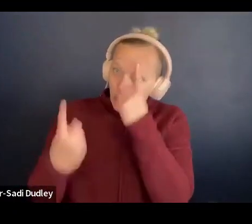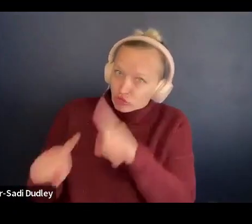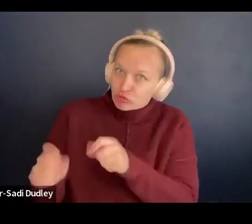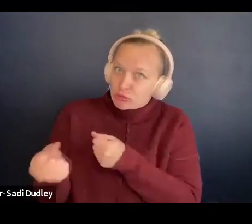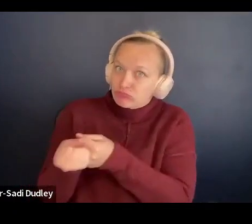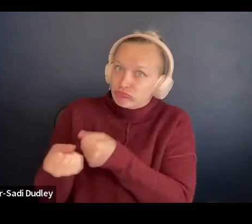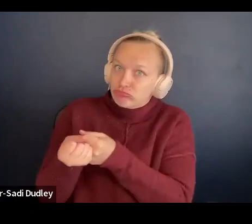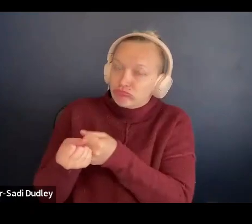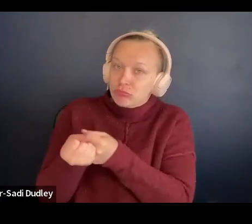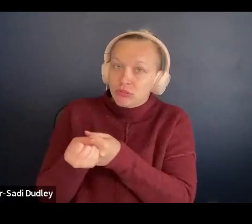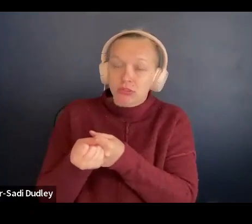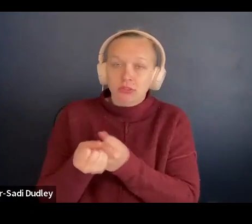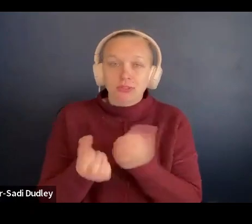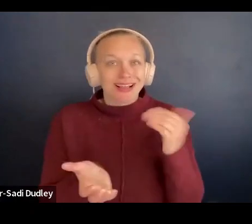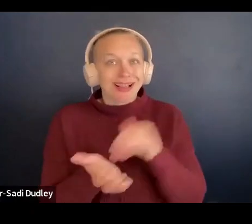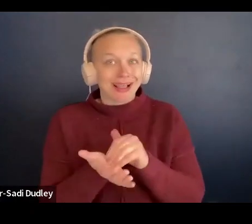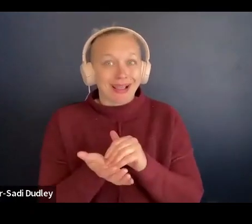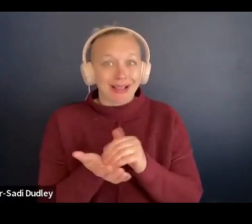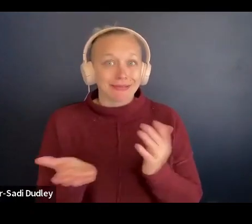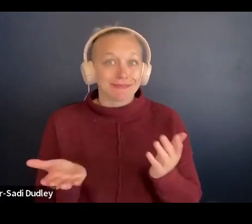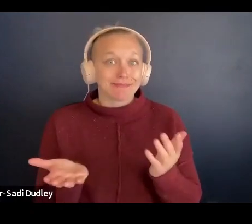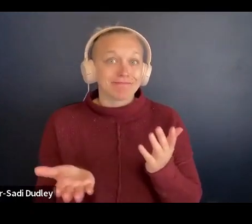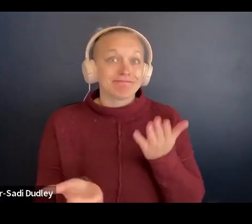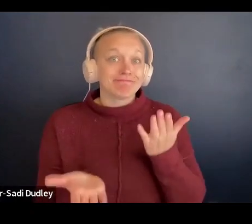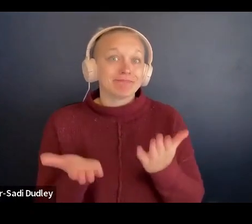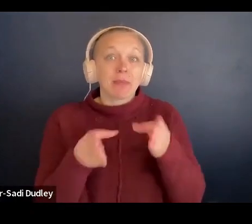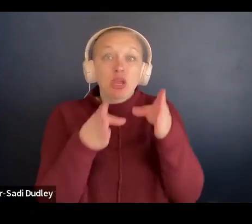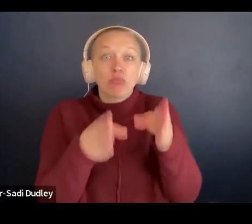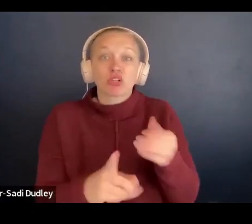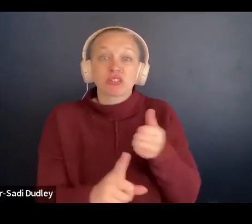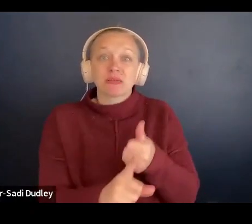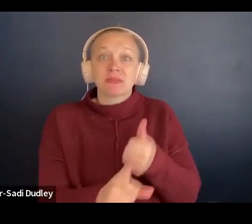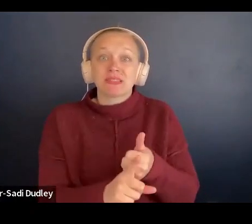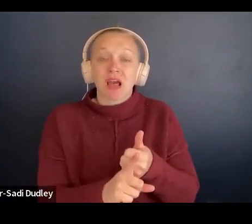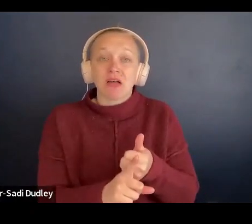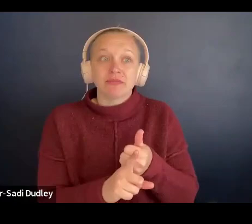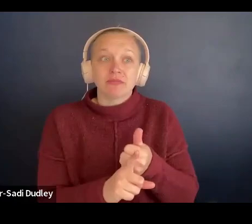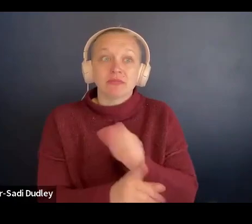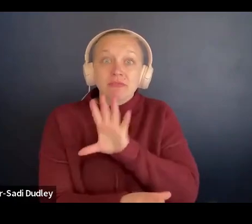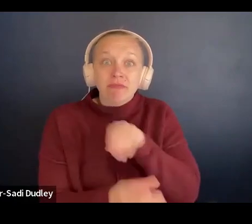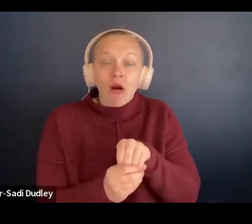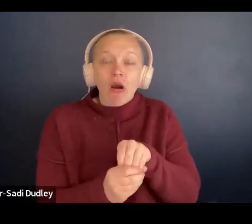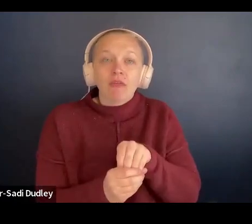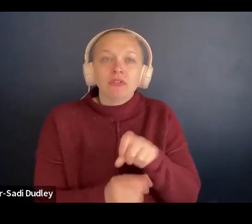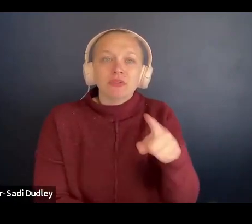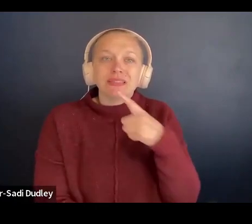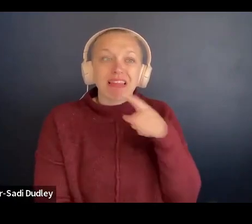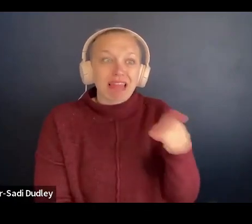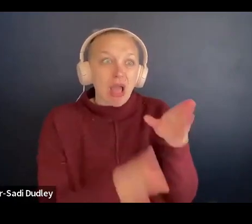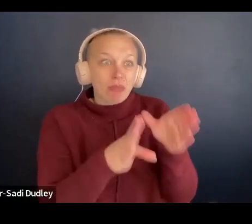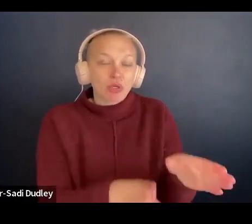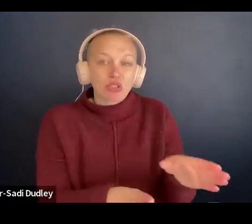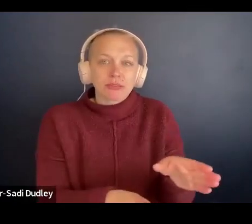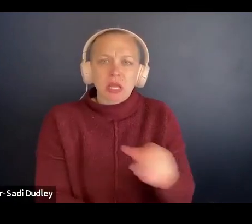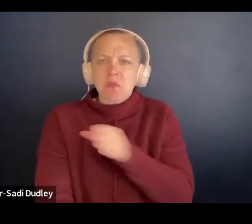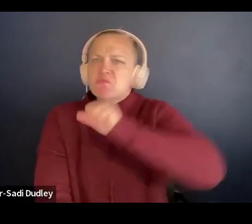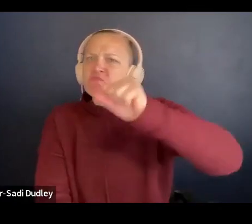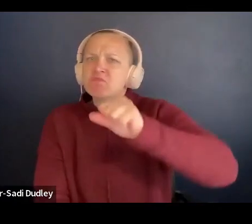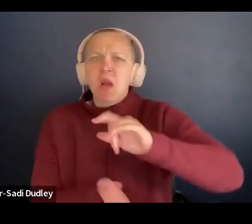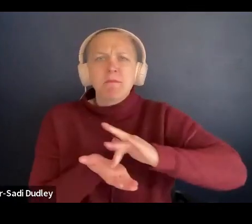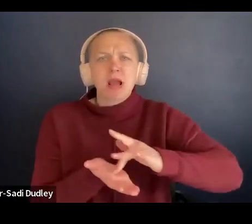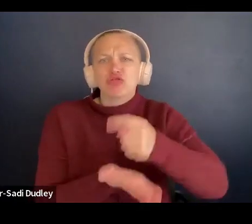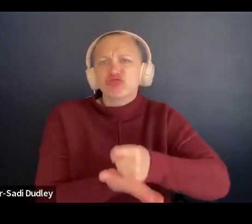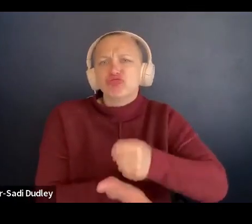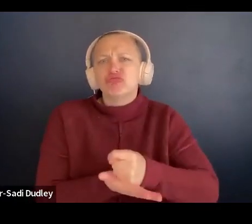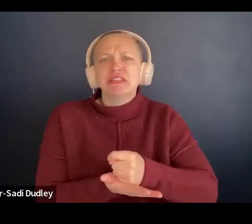is very much against, utilizing medical treatment at end of life, putting someone who would